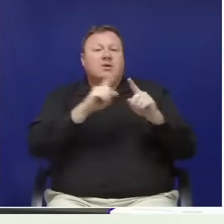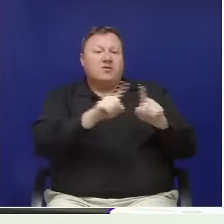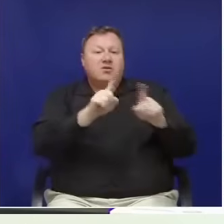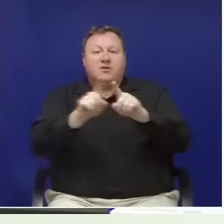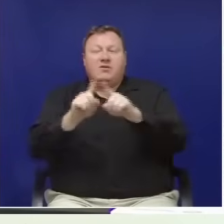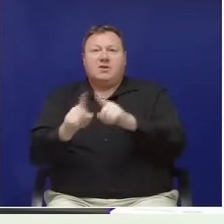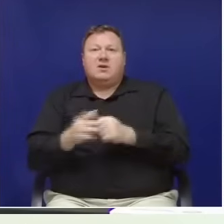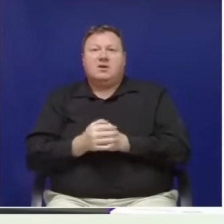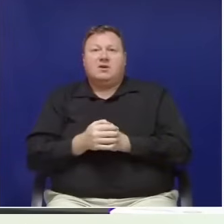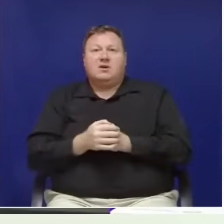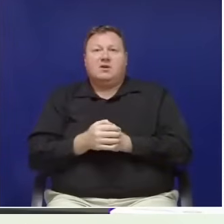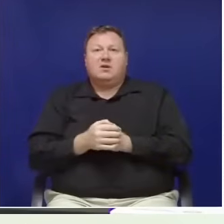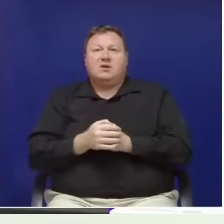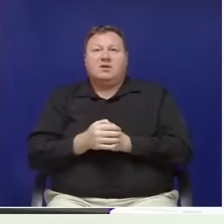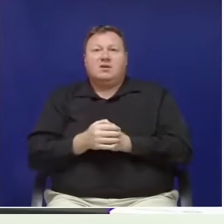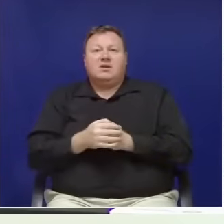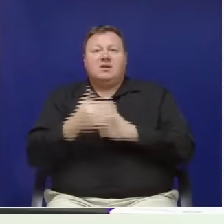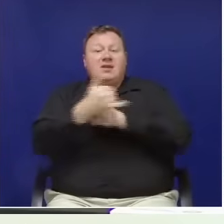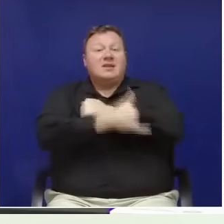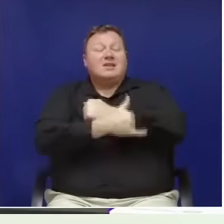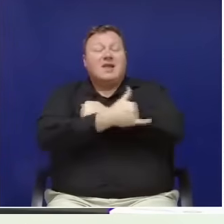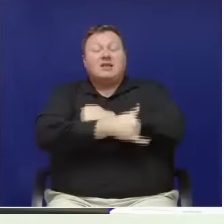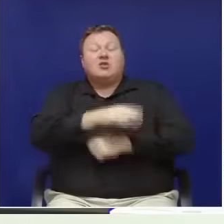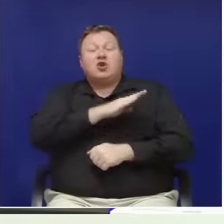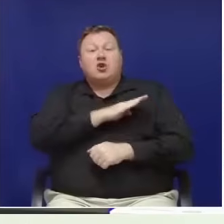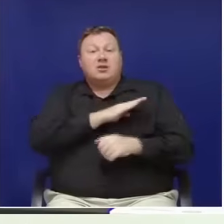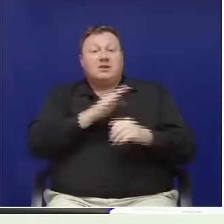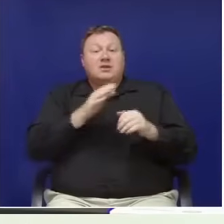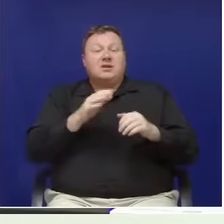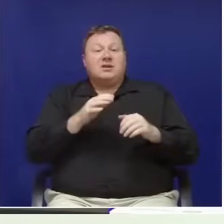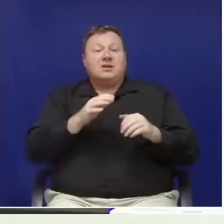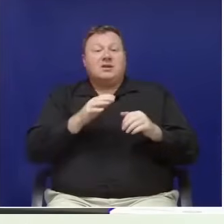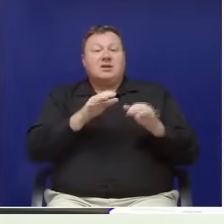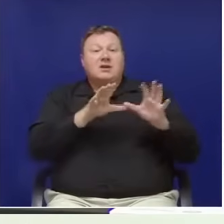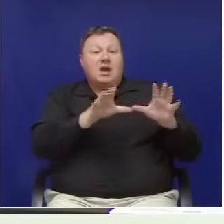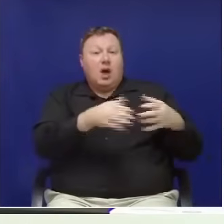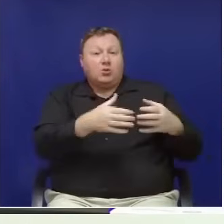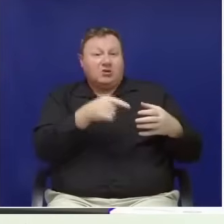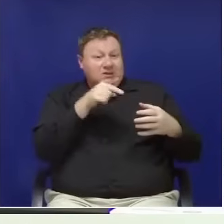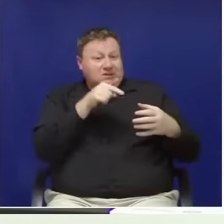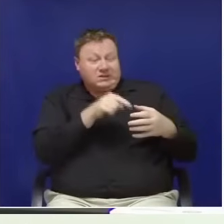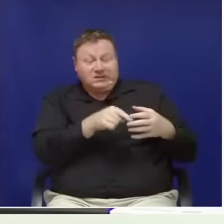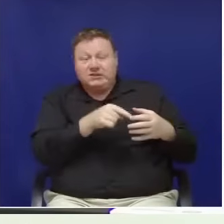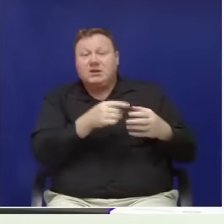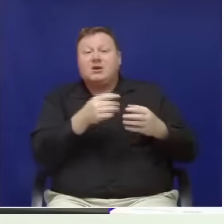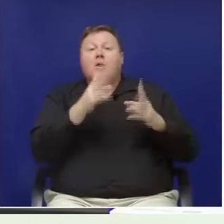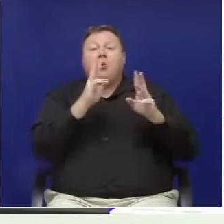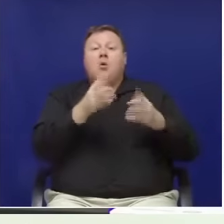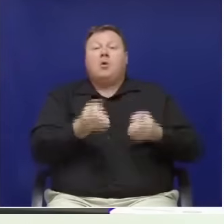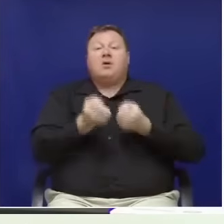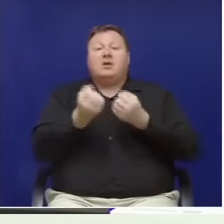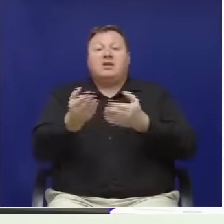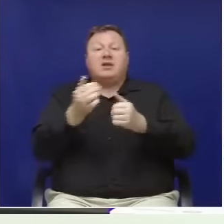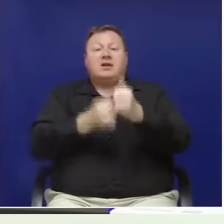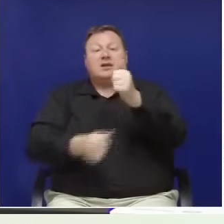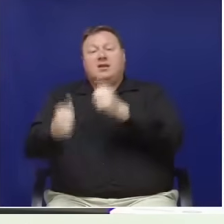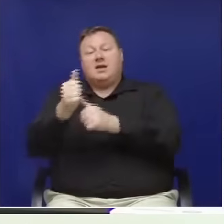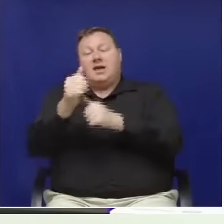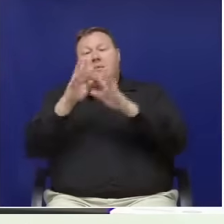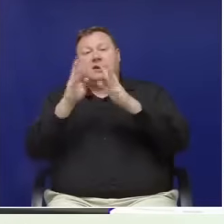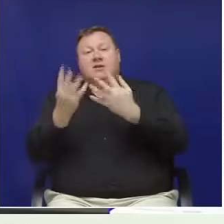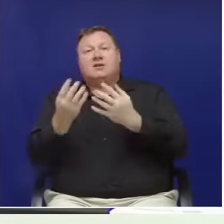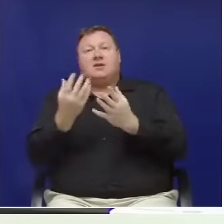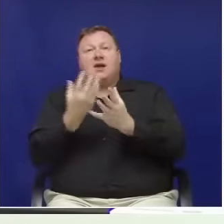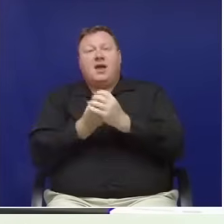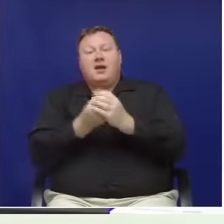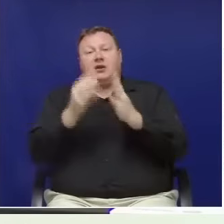State Security Council to the Cabinet, and what priorities are there for the defense.